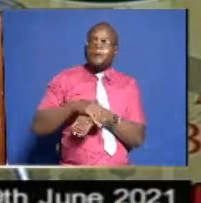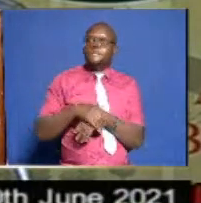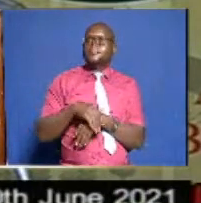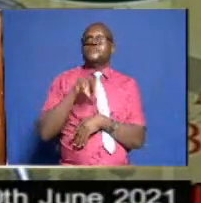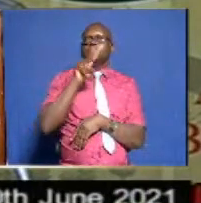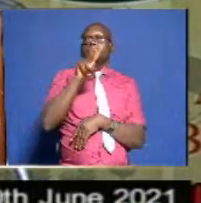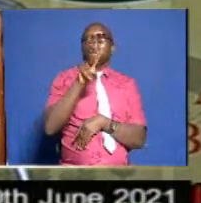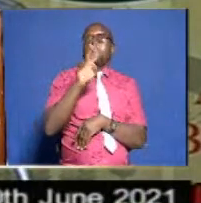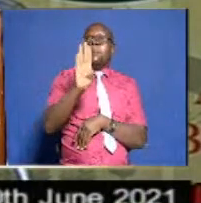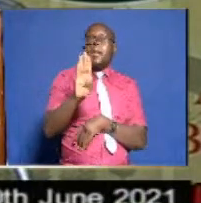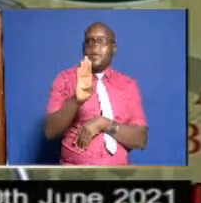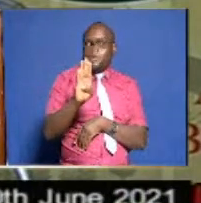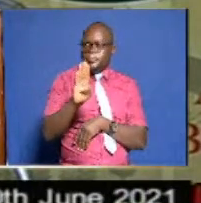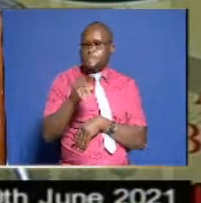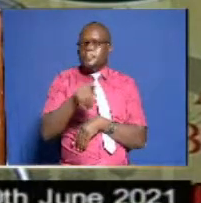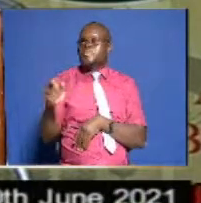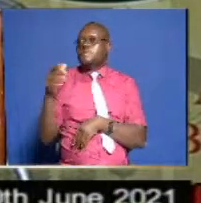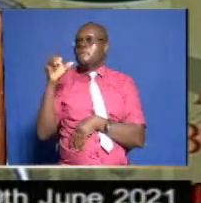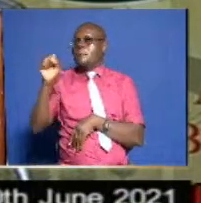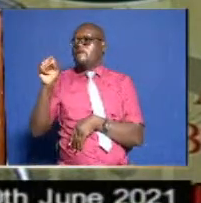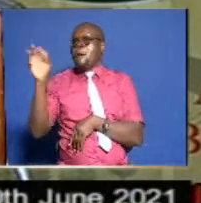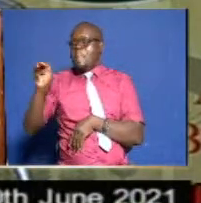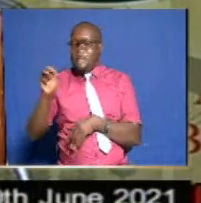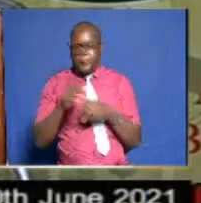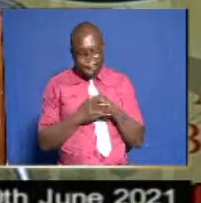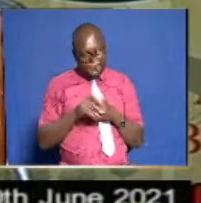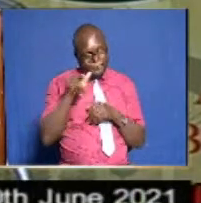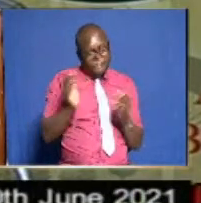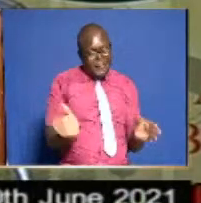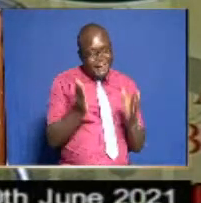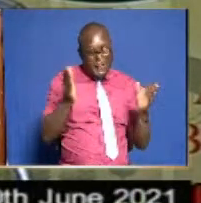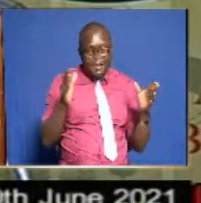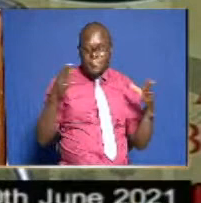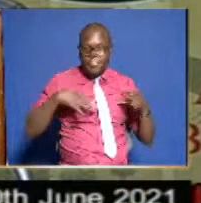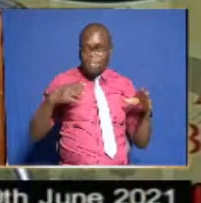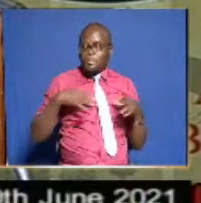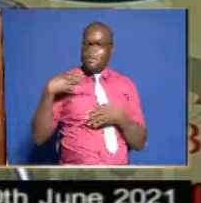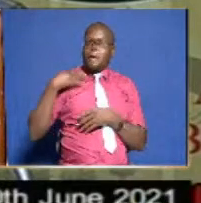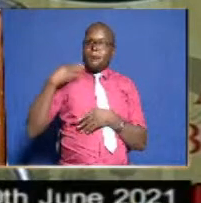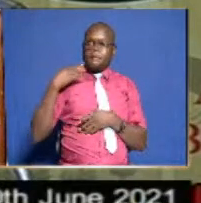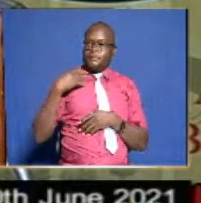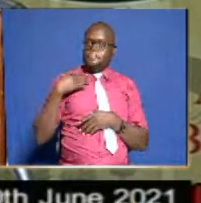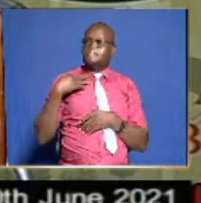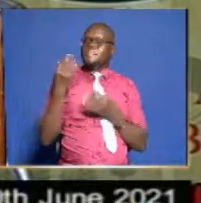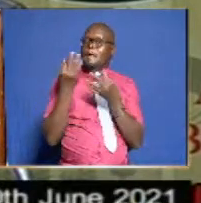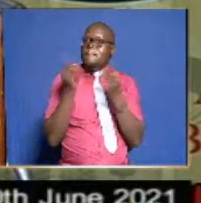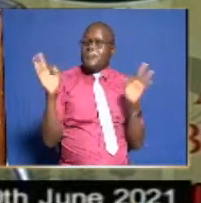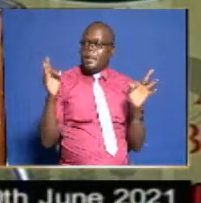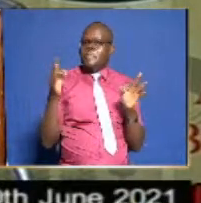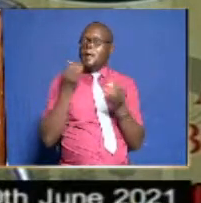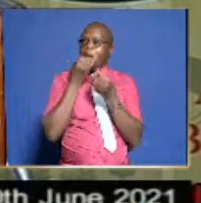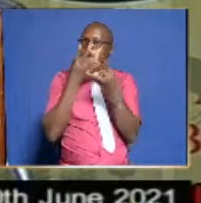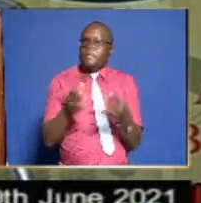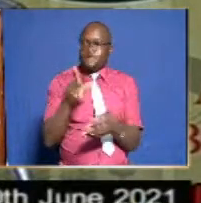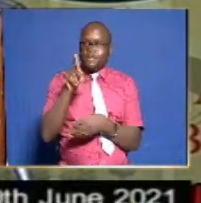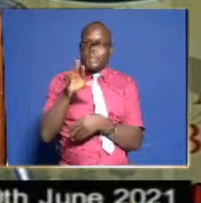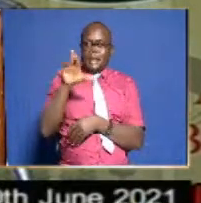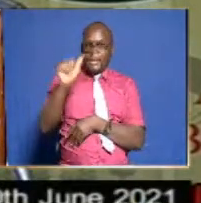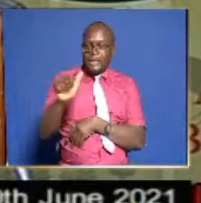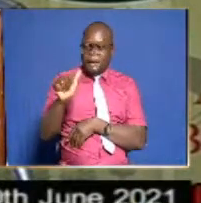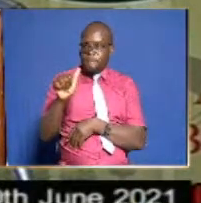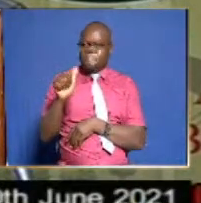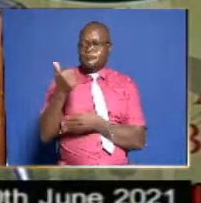million to Kenya shilling 5 million. This will encourage receipt of voluntary information to Kenya Revenue Authority, thereby